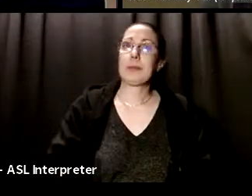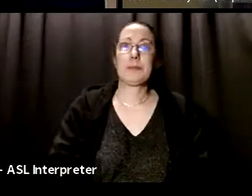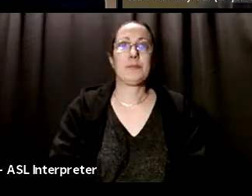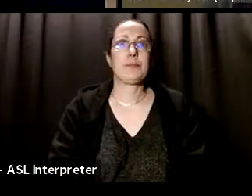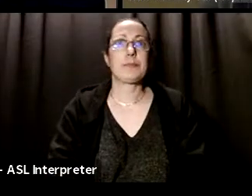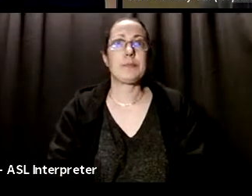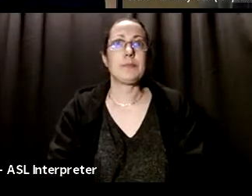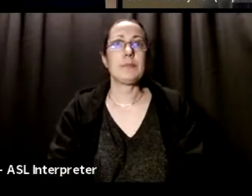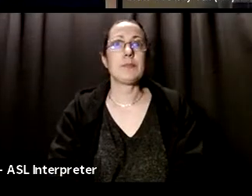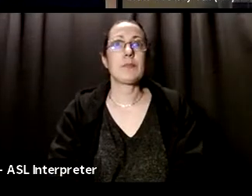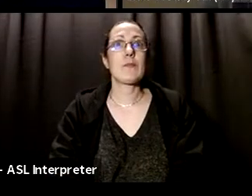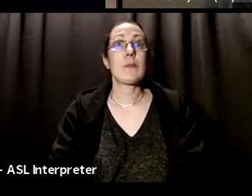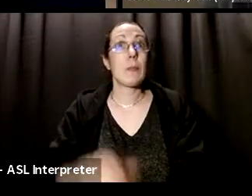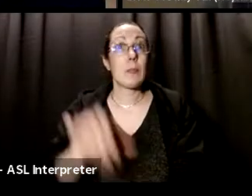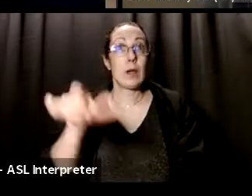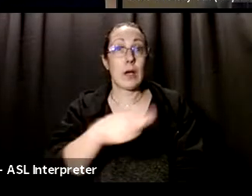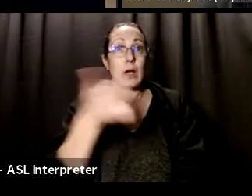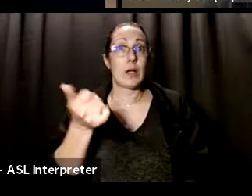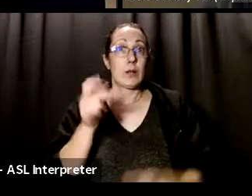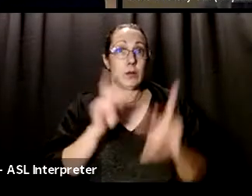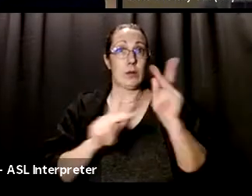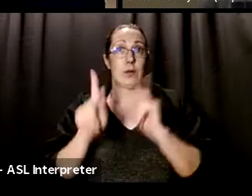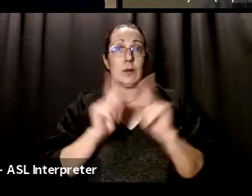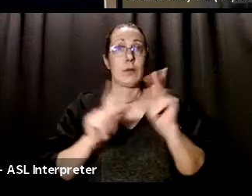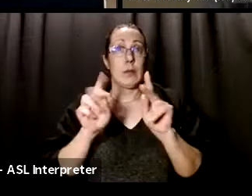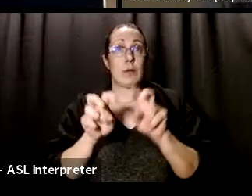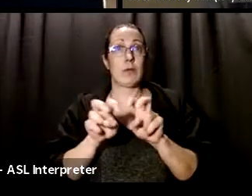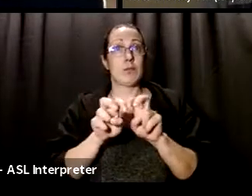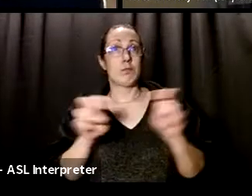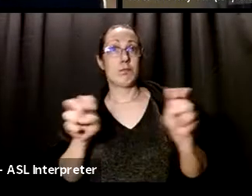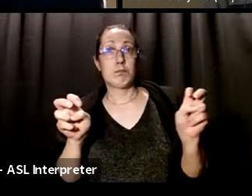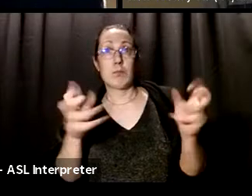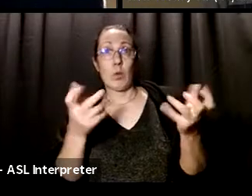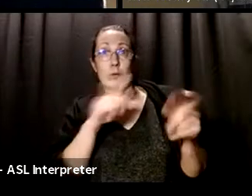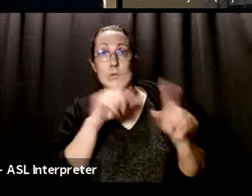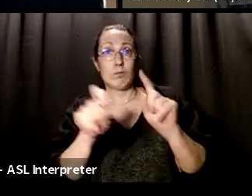Any other members of the panel wishing to ask questions?